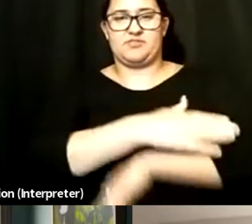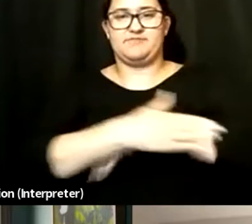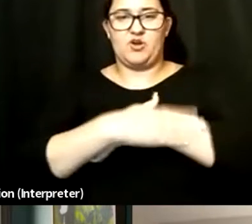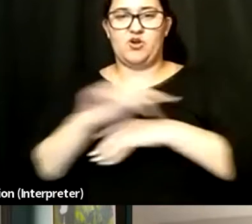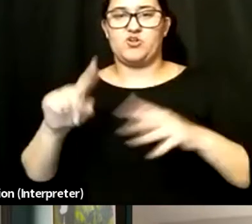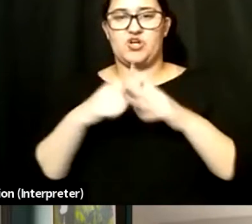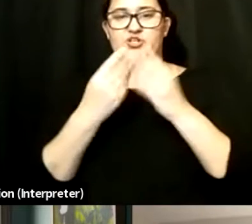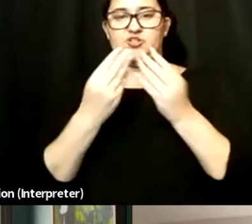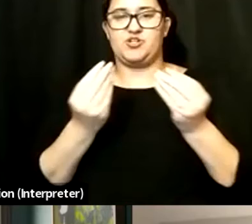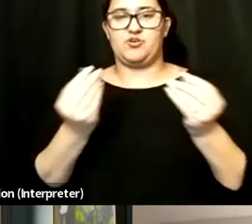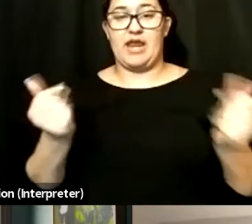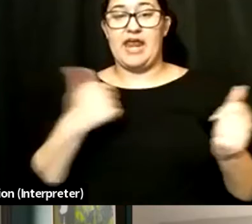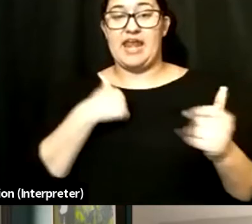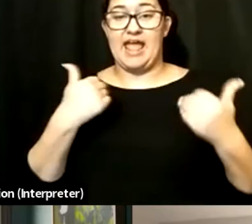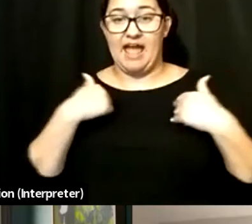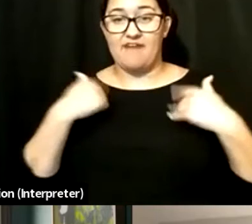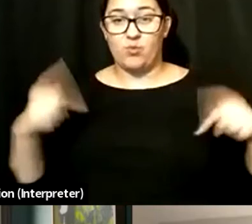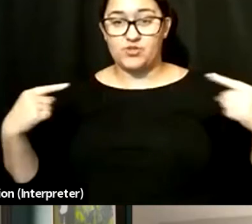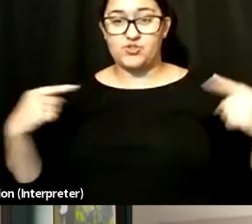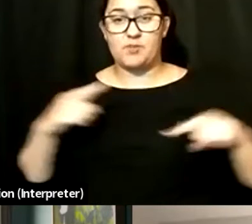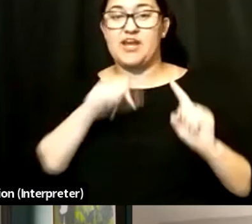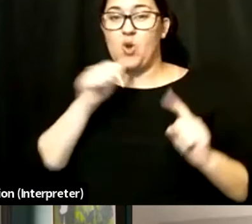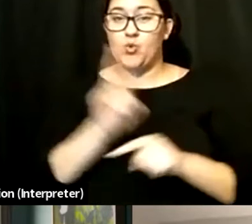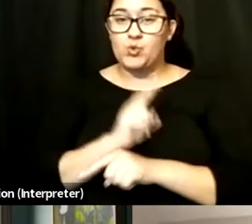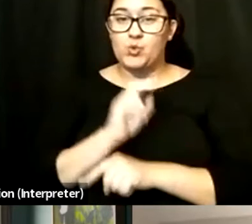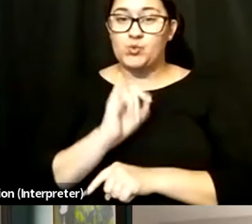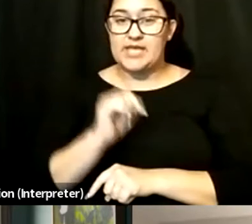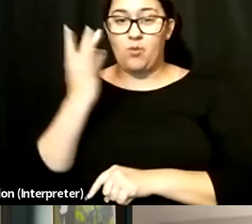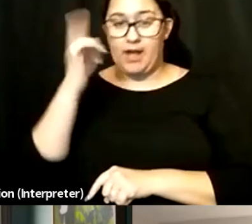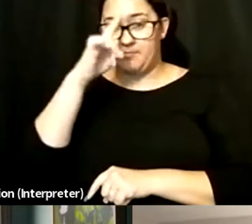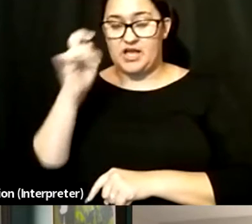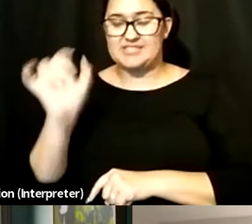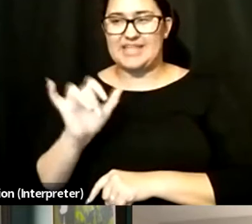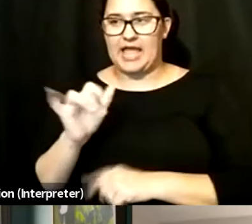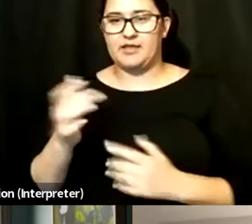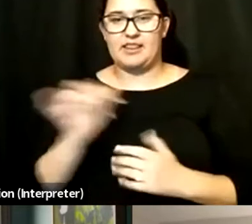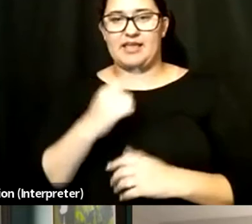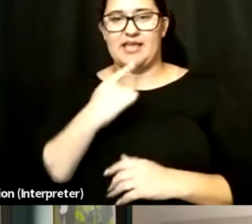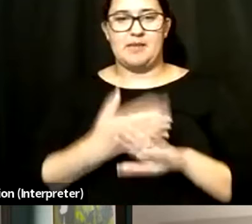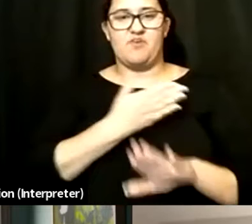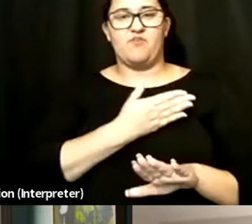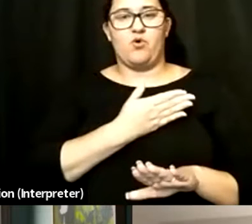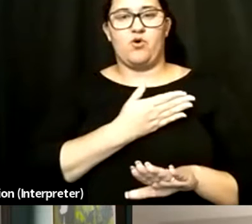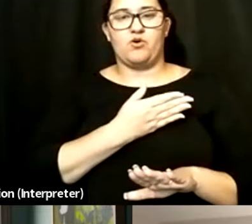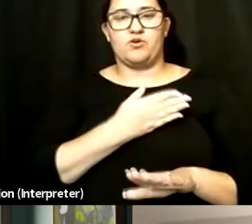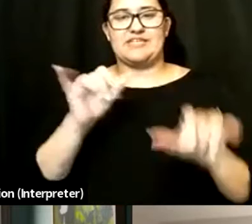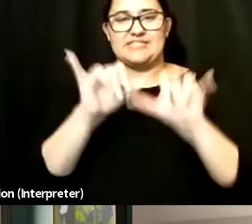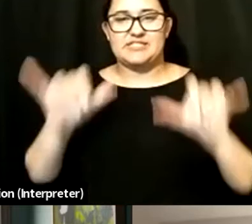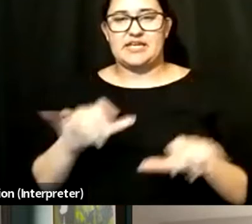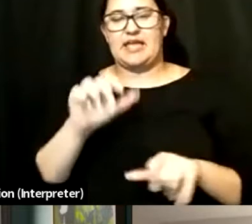and I have a wheelchair. But I don't use it because I like I said before, systemic